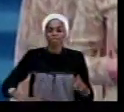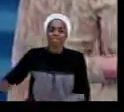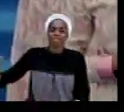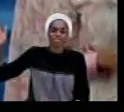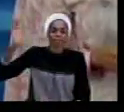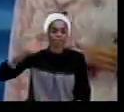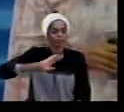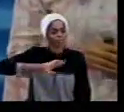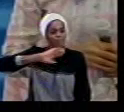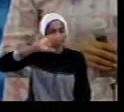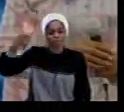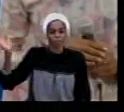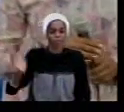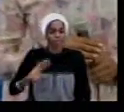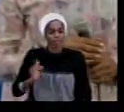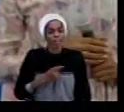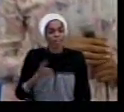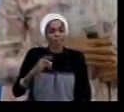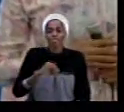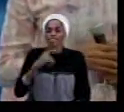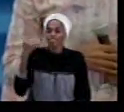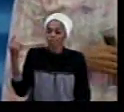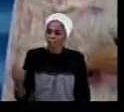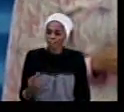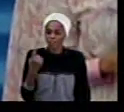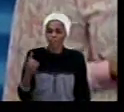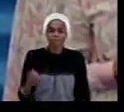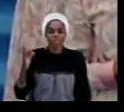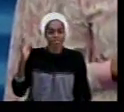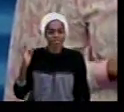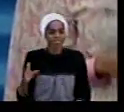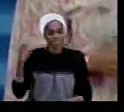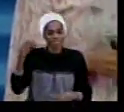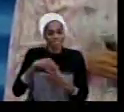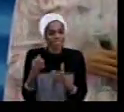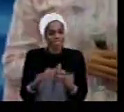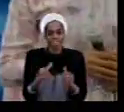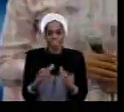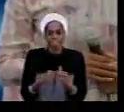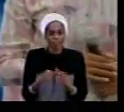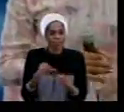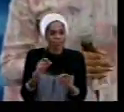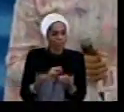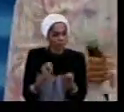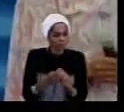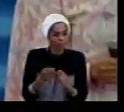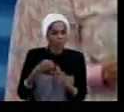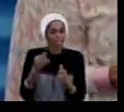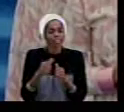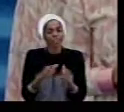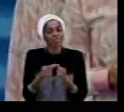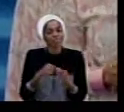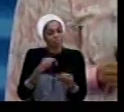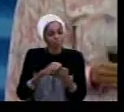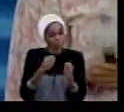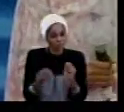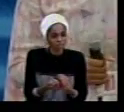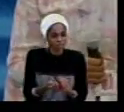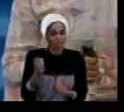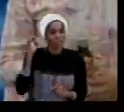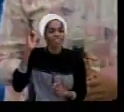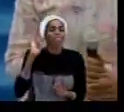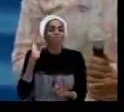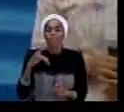Our God is always God. In every situation, in every circumstance, it will always be